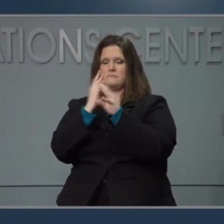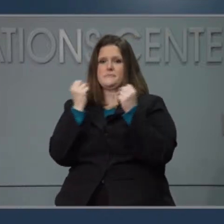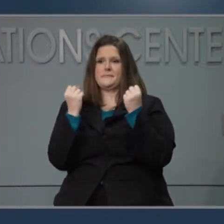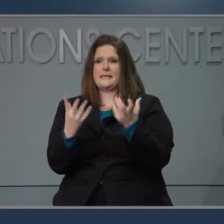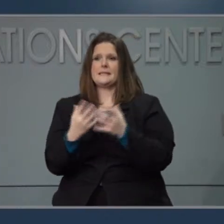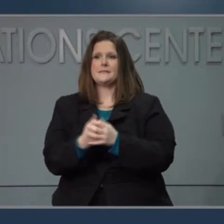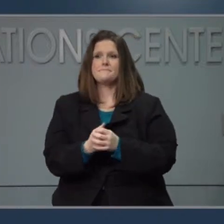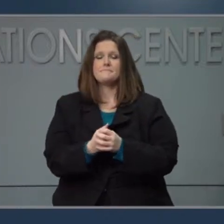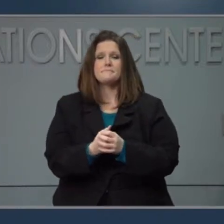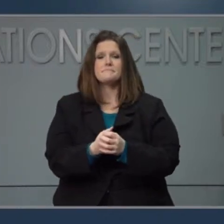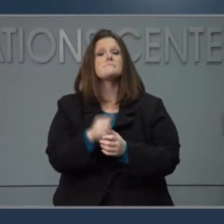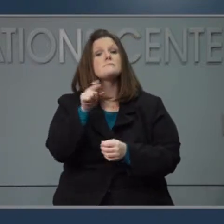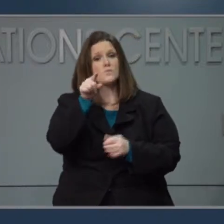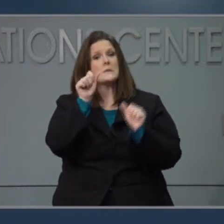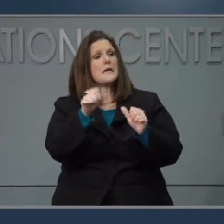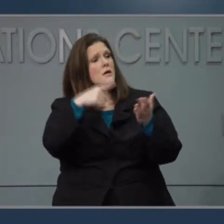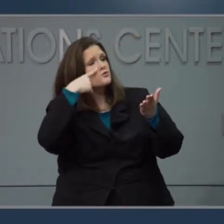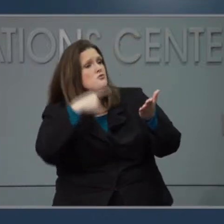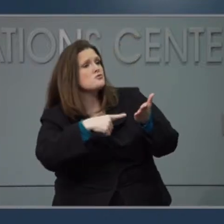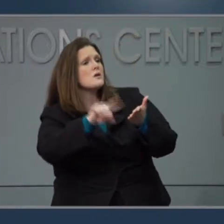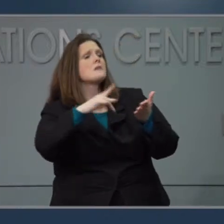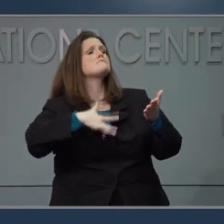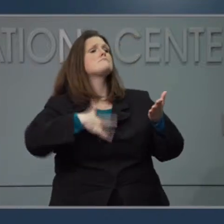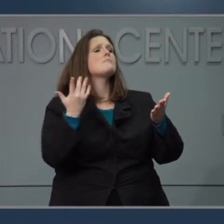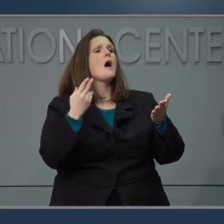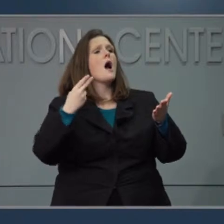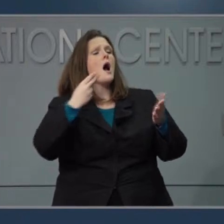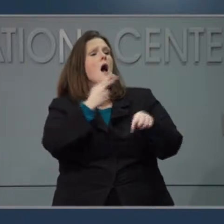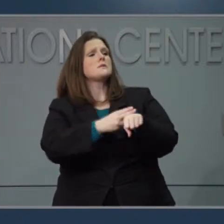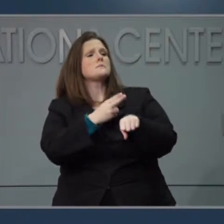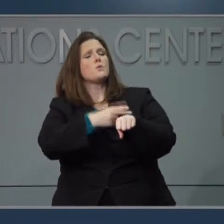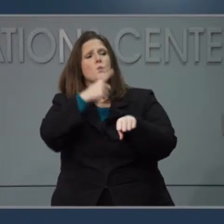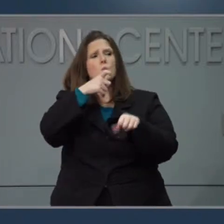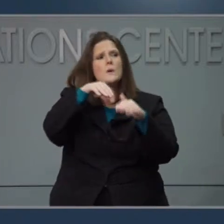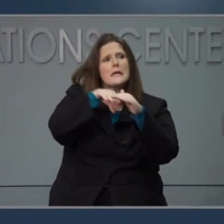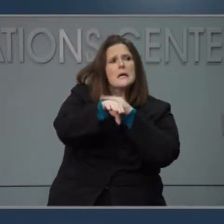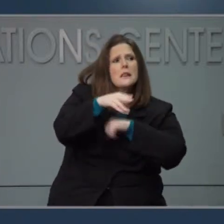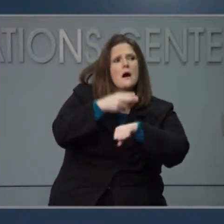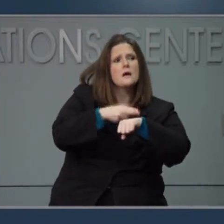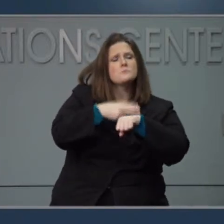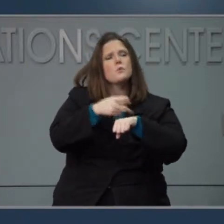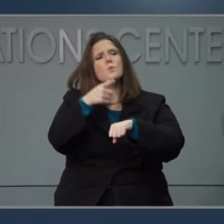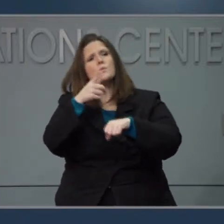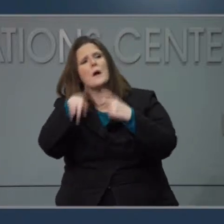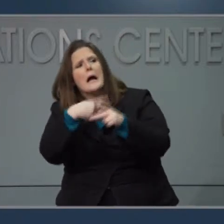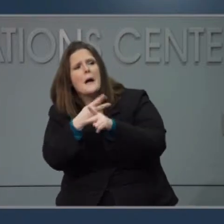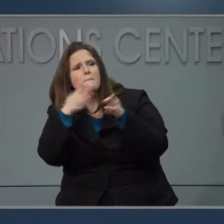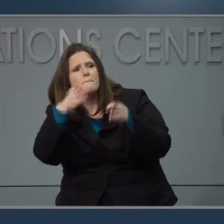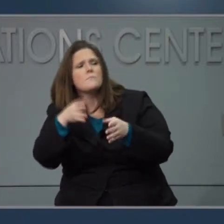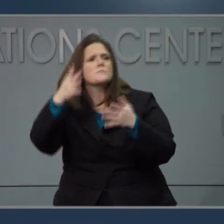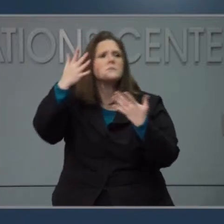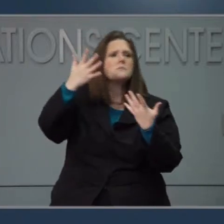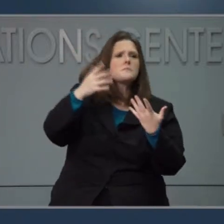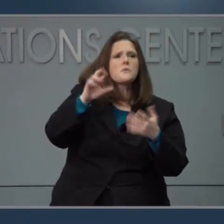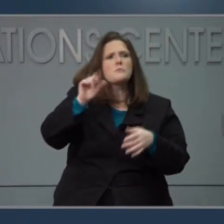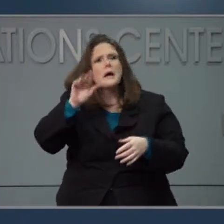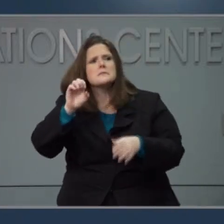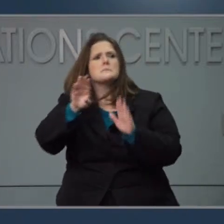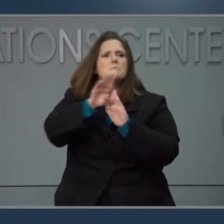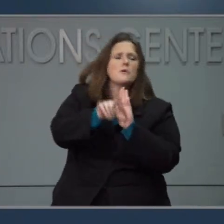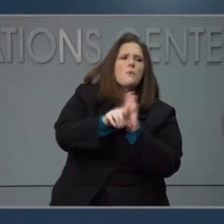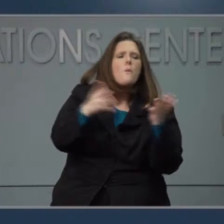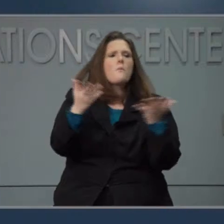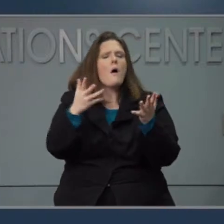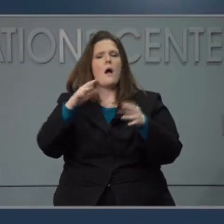added demographic information about people admitted to the hospital with COVID-19. Our team and North Carolina's hospitals have been